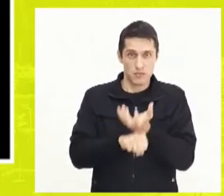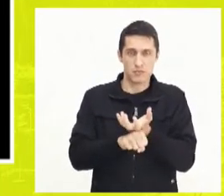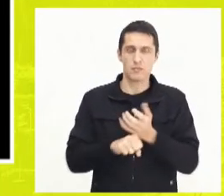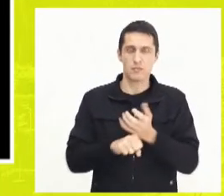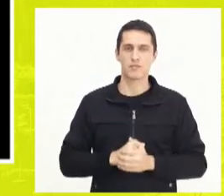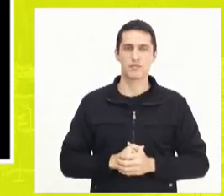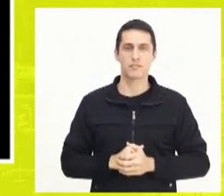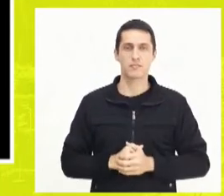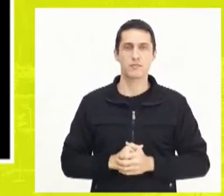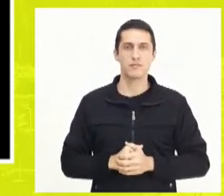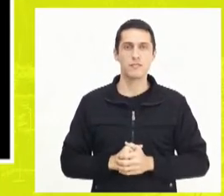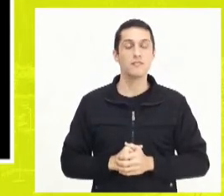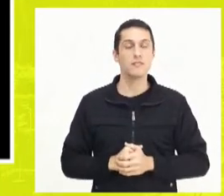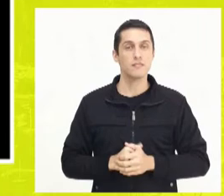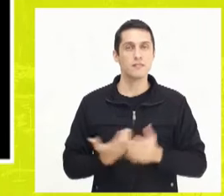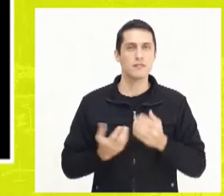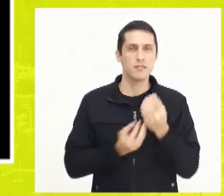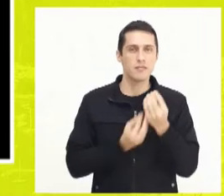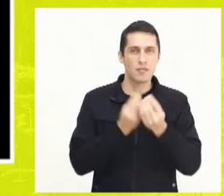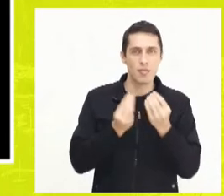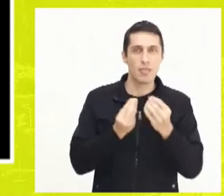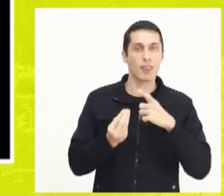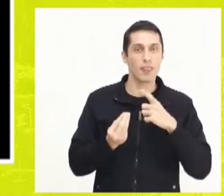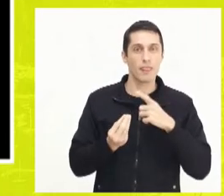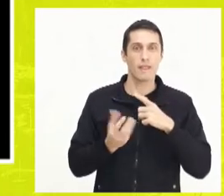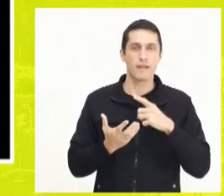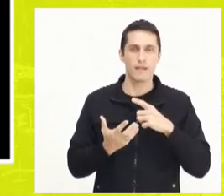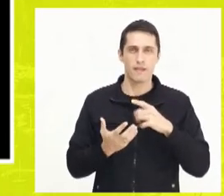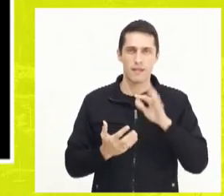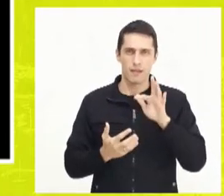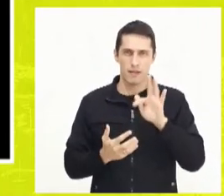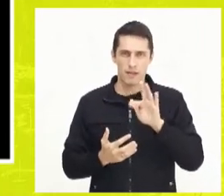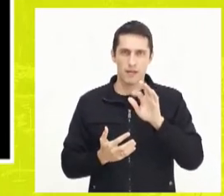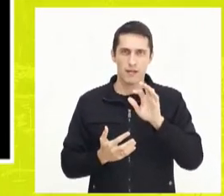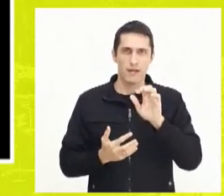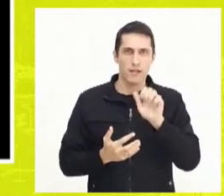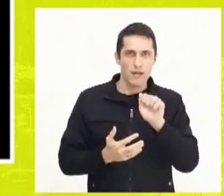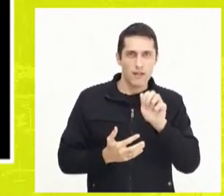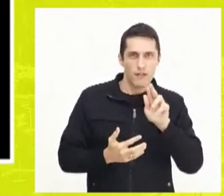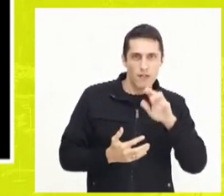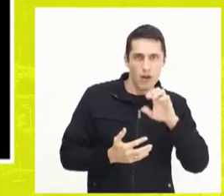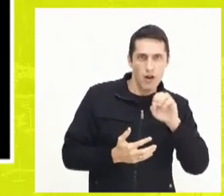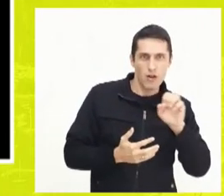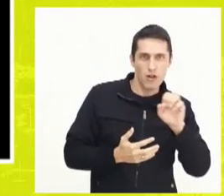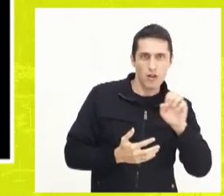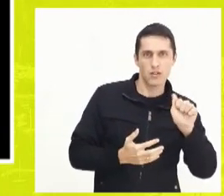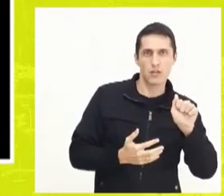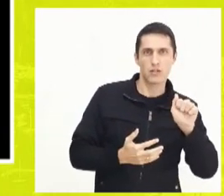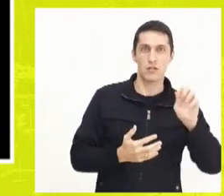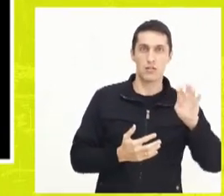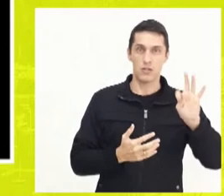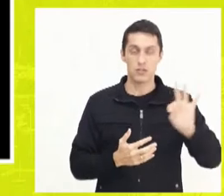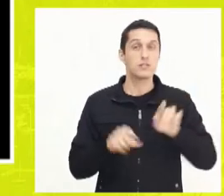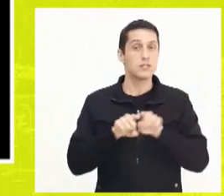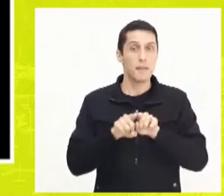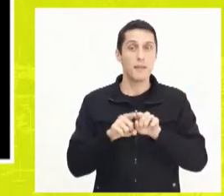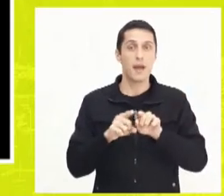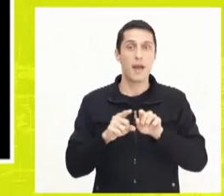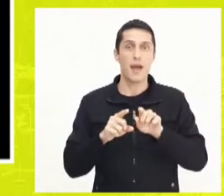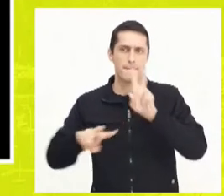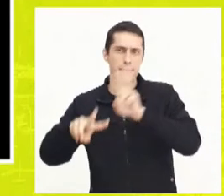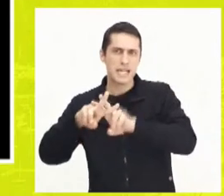discipline especially in spaces uh where they are inserted